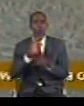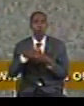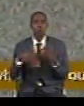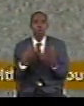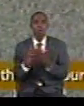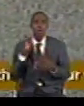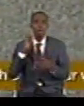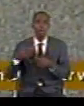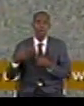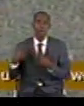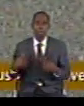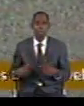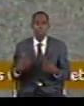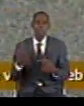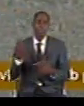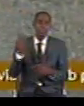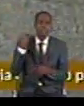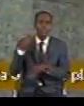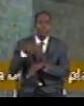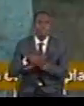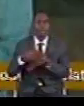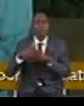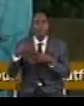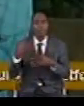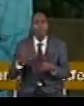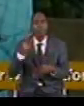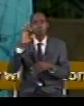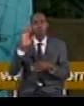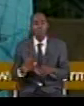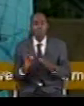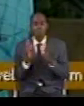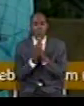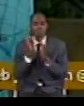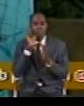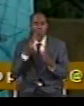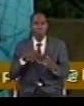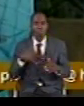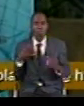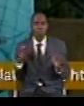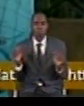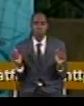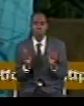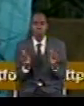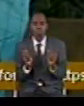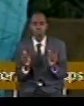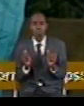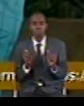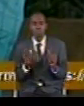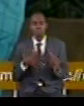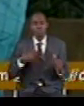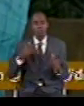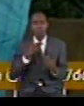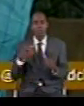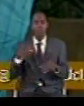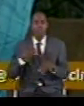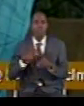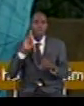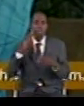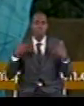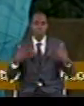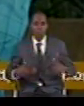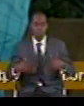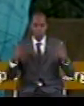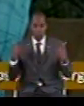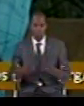after the pastor's prayer, she felt cold sensation all over her body. And today, she is